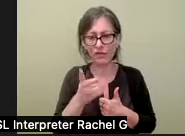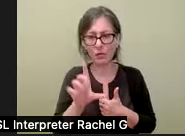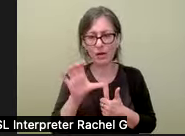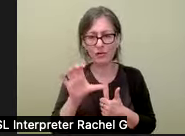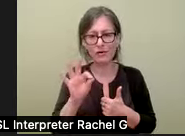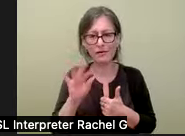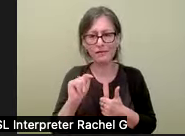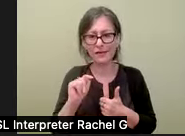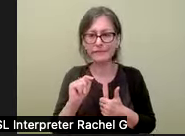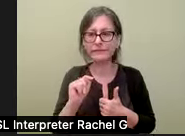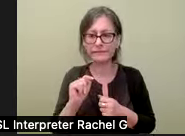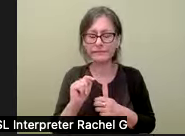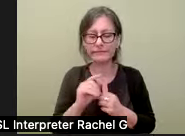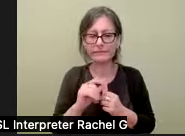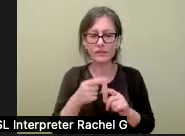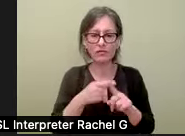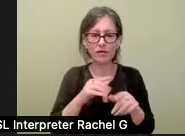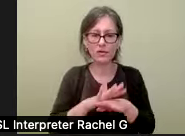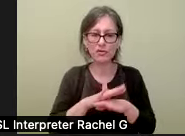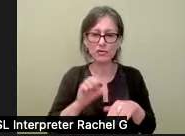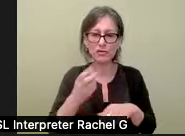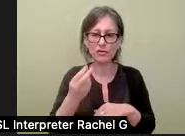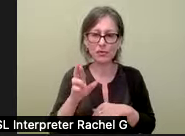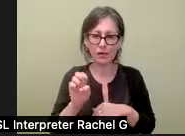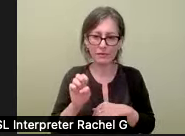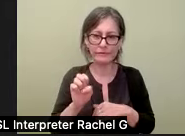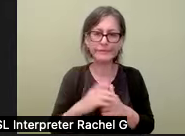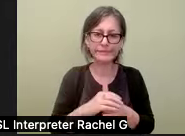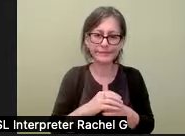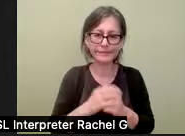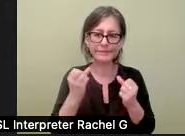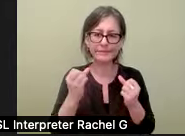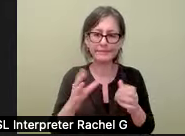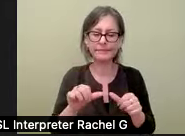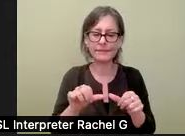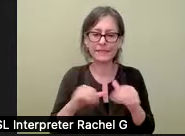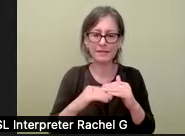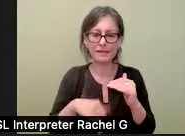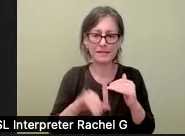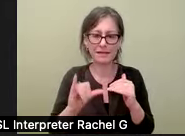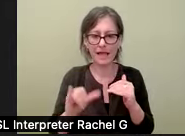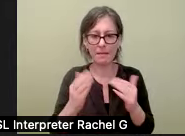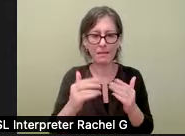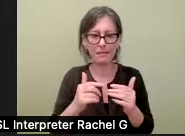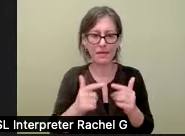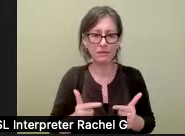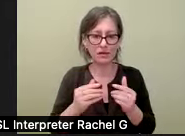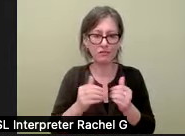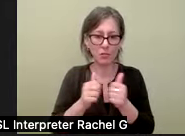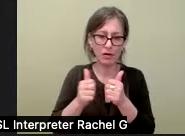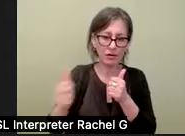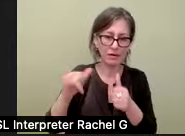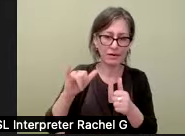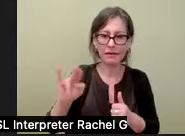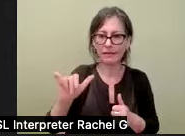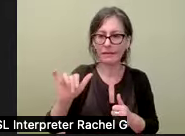that, from the shore. Many areas much less than that. But you may live further inland, but you may visit